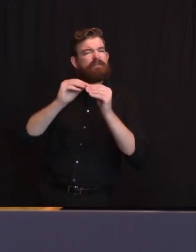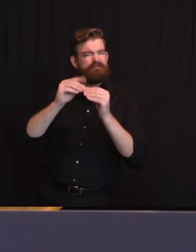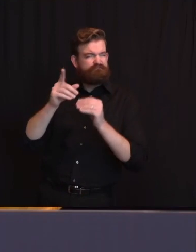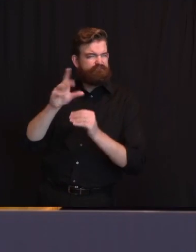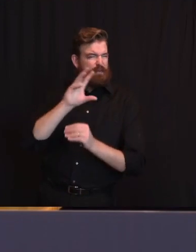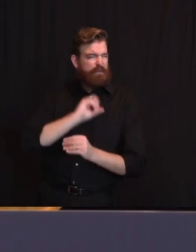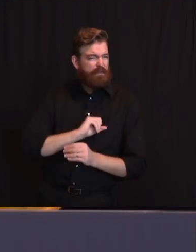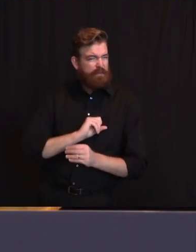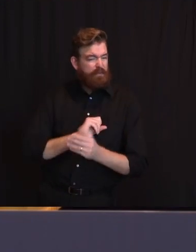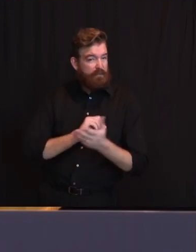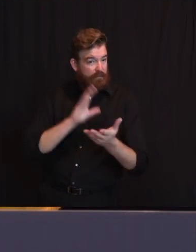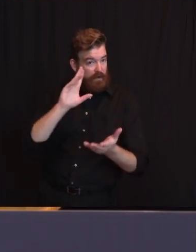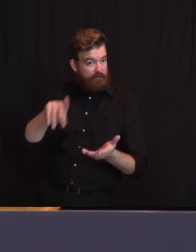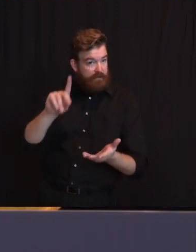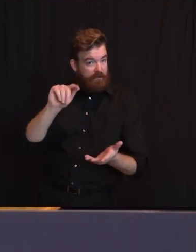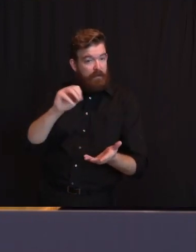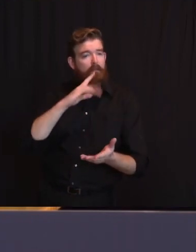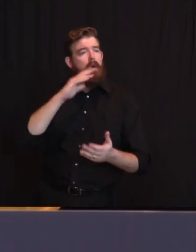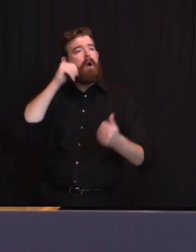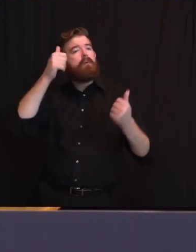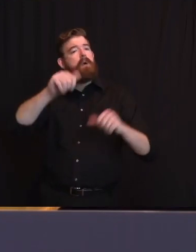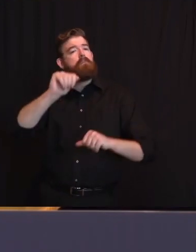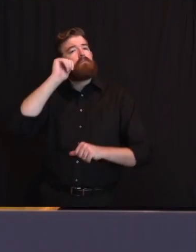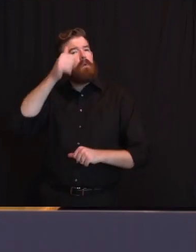posted tomorrow, but it appears that